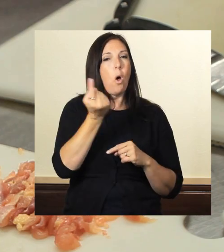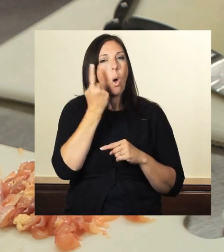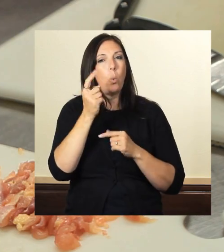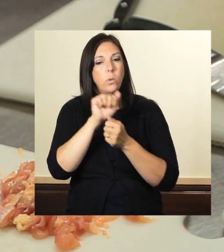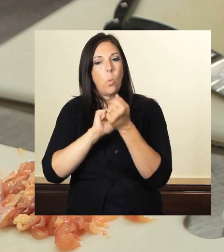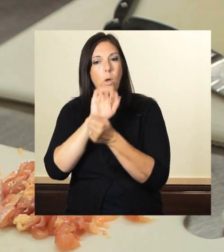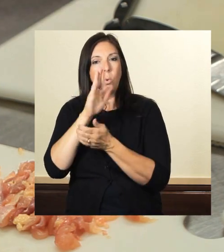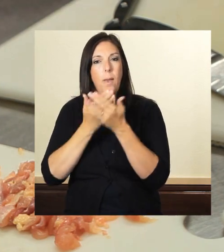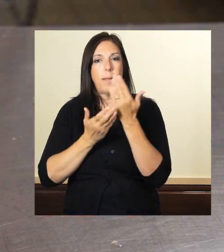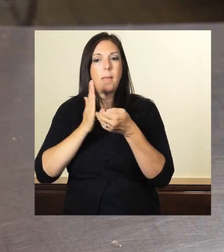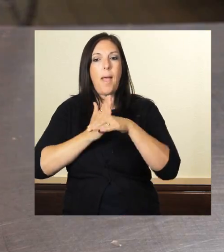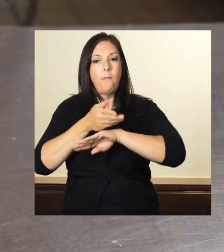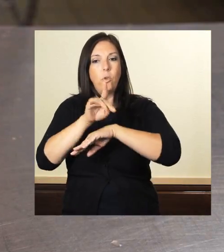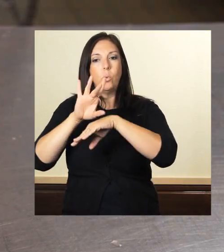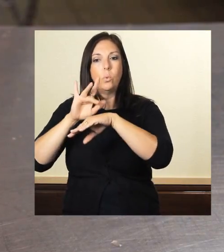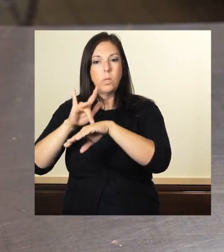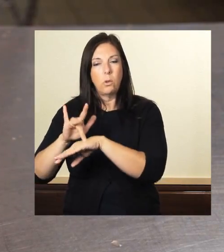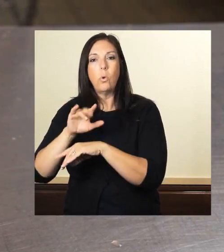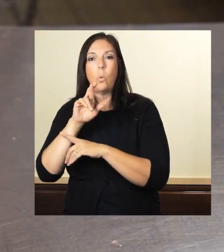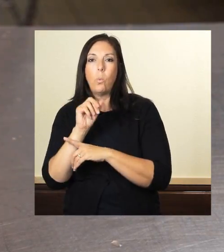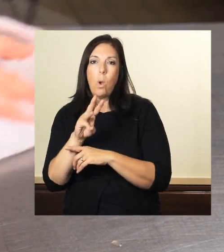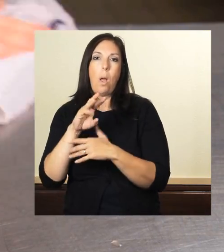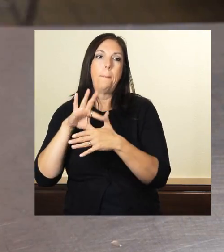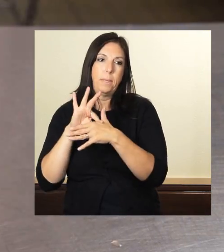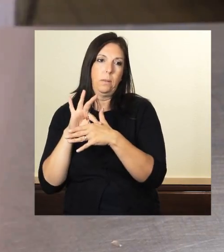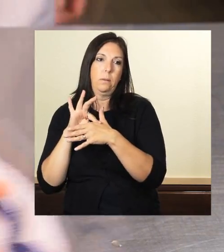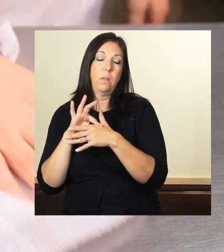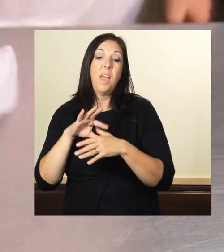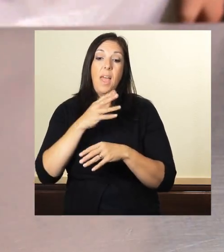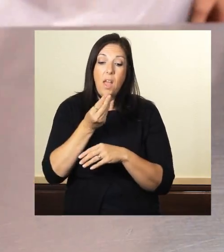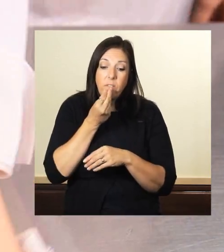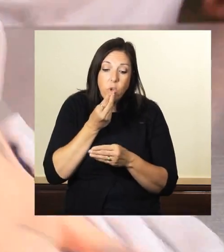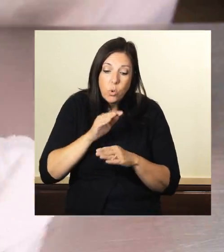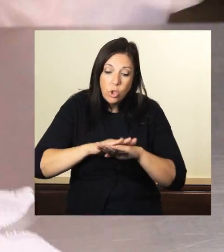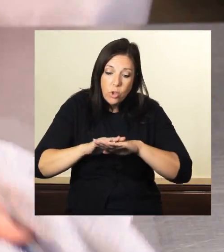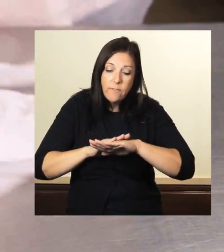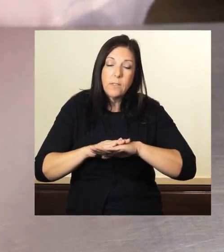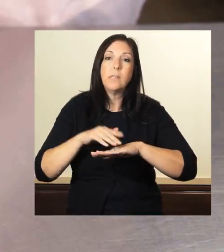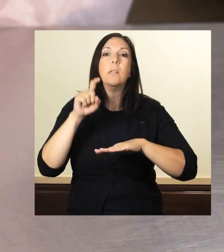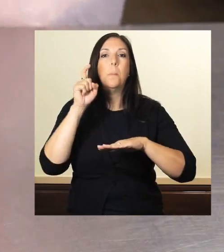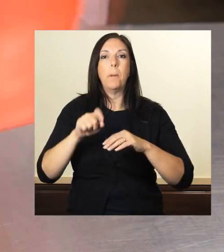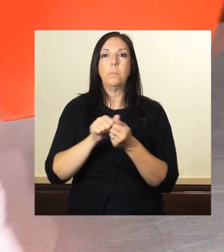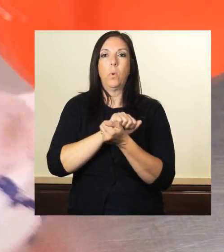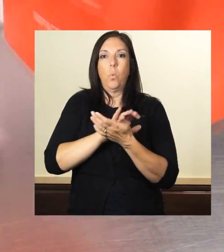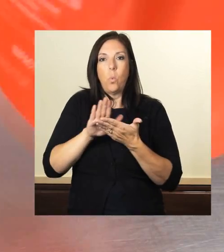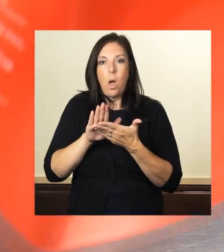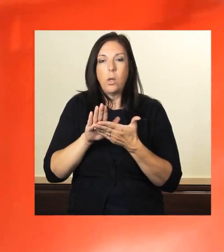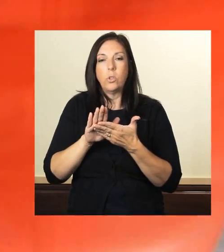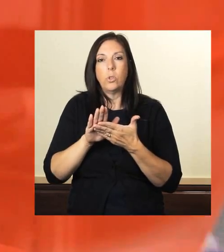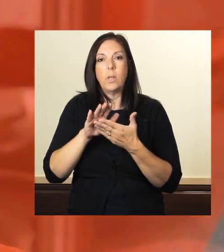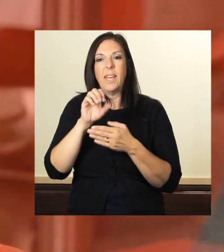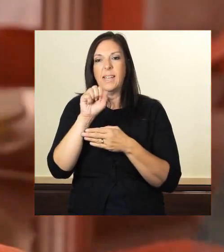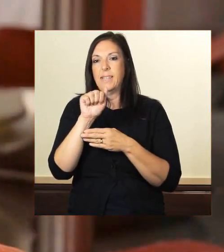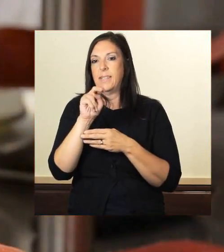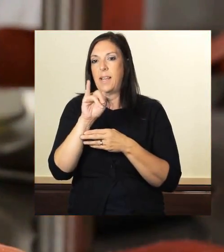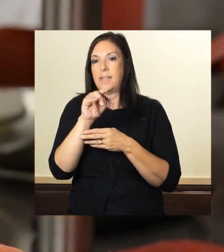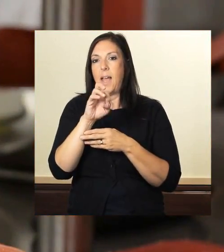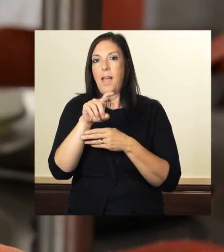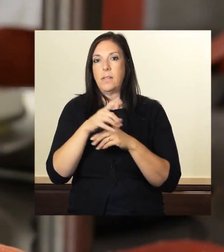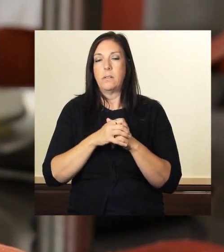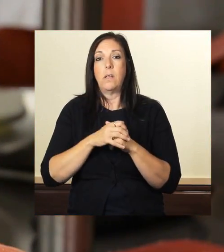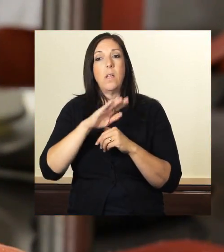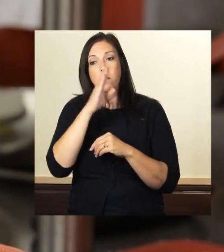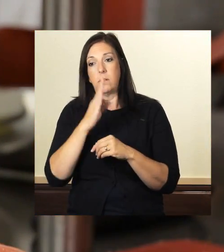meat. Food contact surfaces that touch raw meat must be washed and sanitized. Never prepare raw meat in areas near